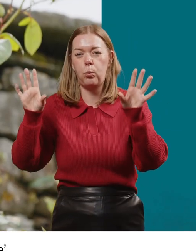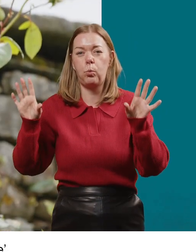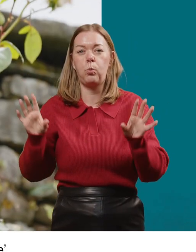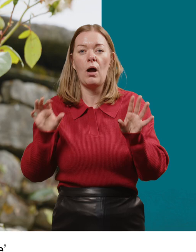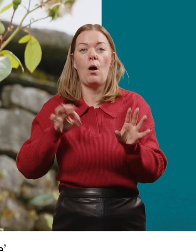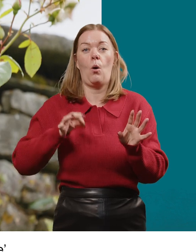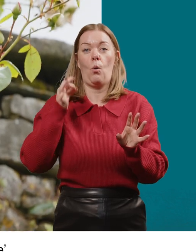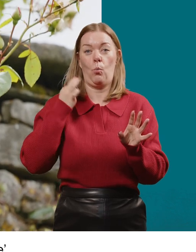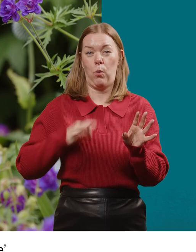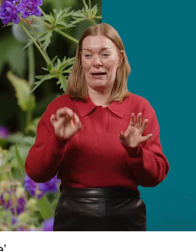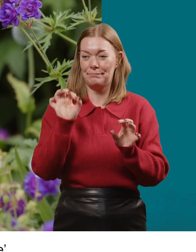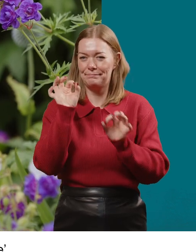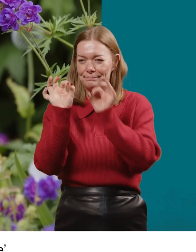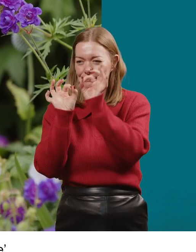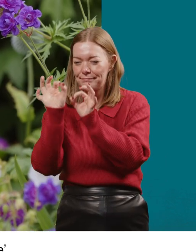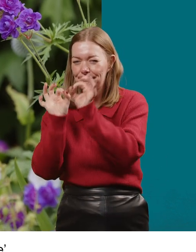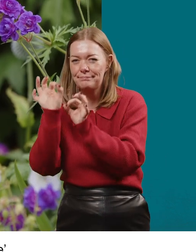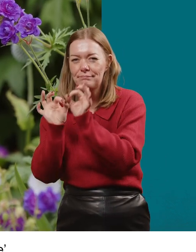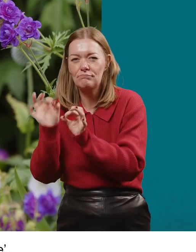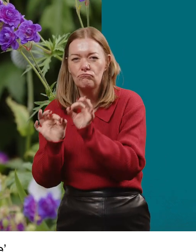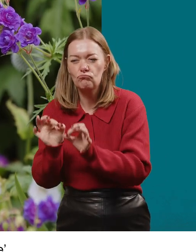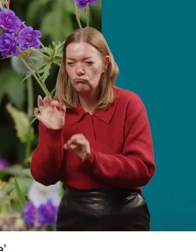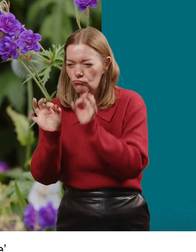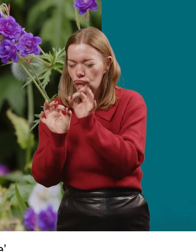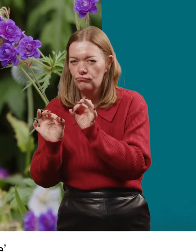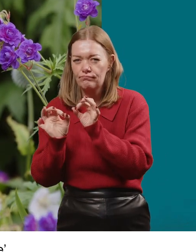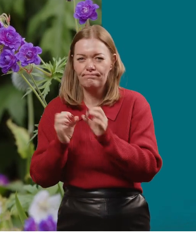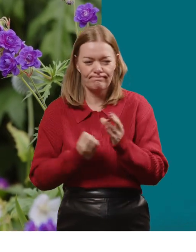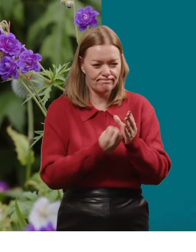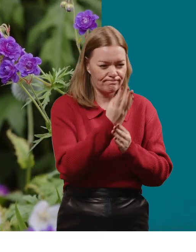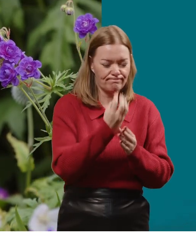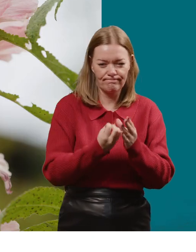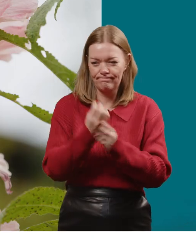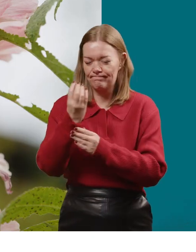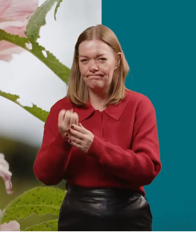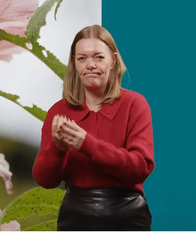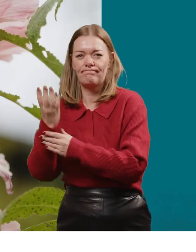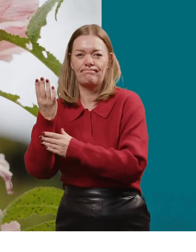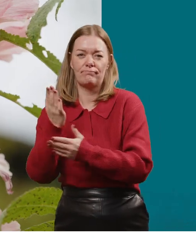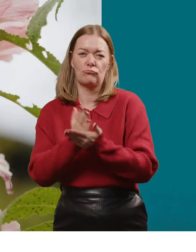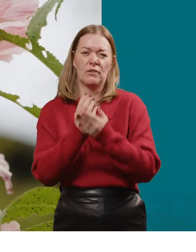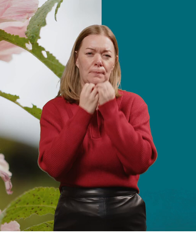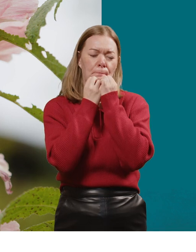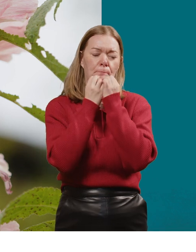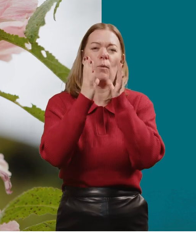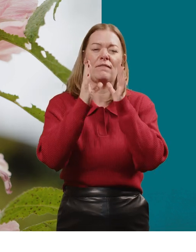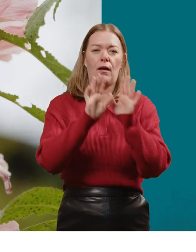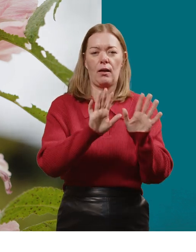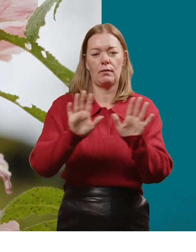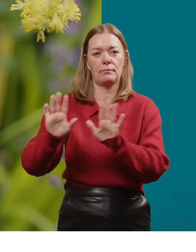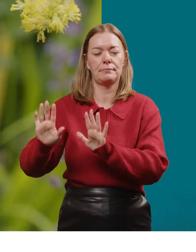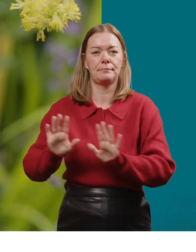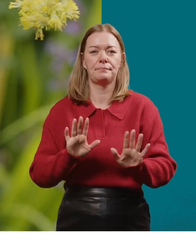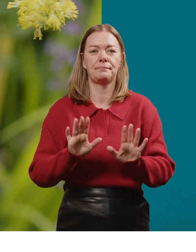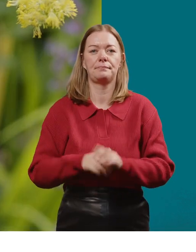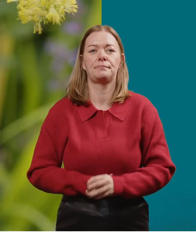Rosa blush noisette, Geranium pratense, Plenum violaceum, and Alcea rosea, halo